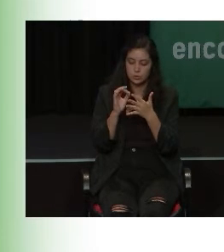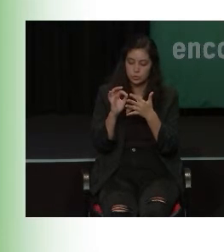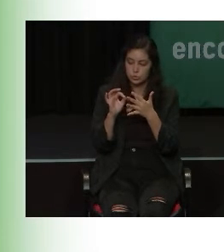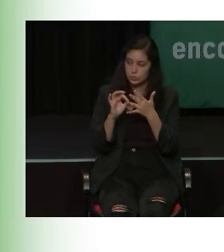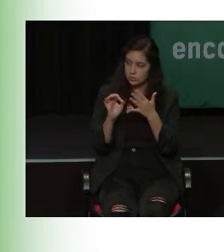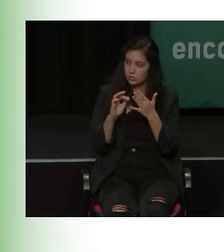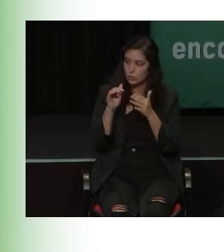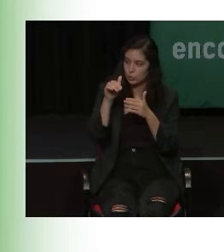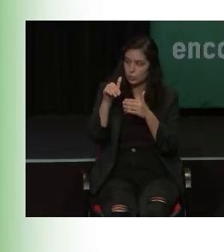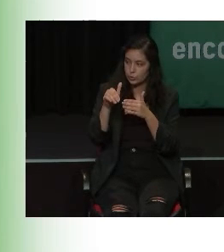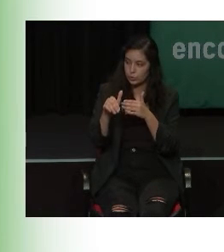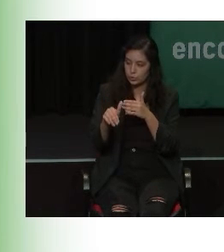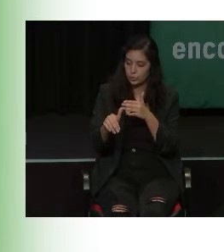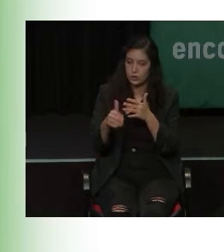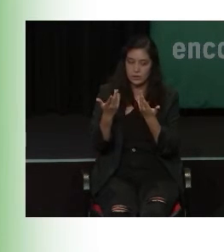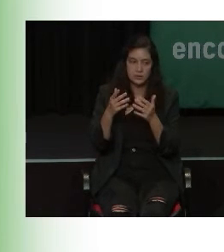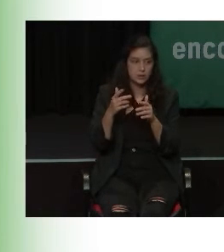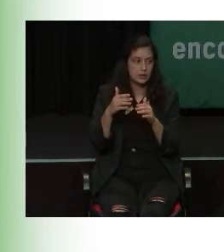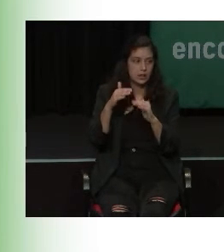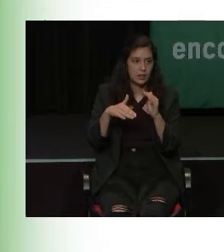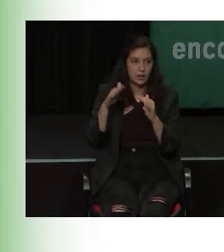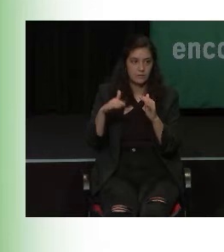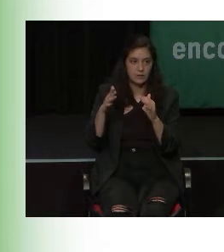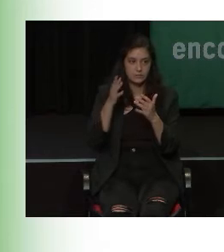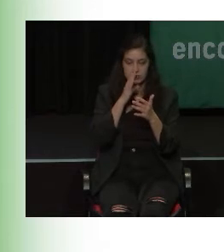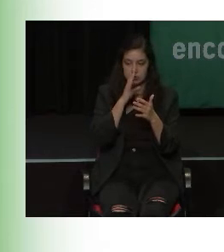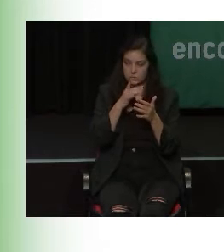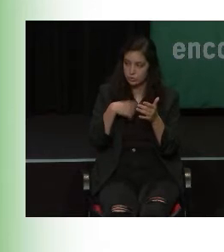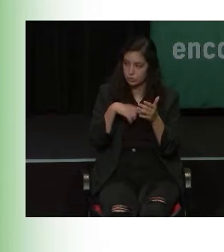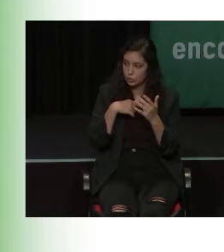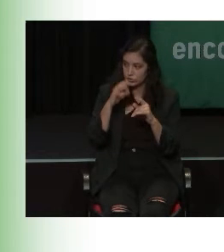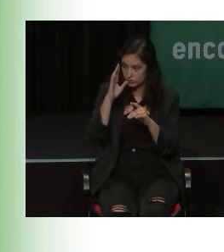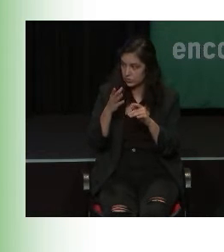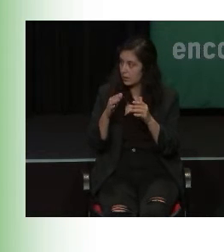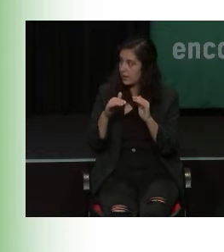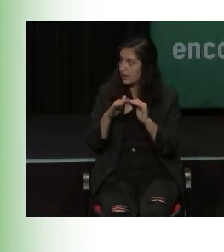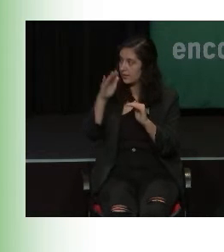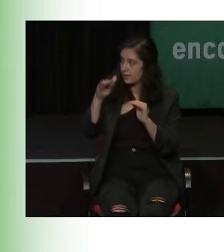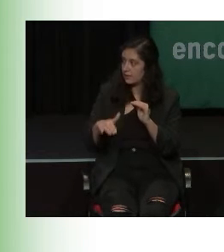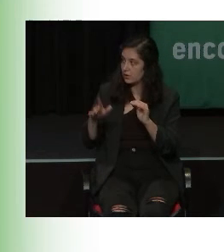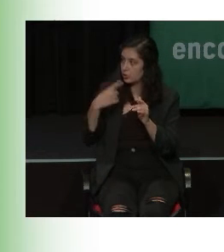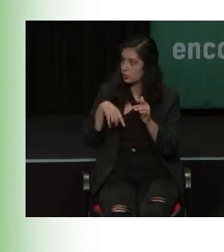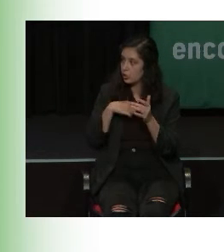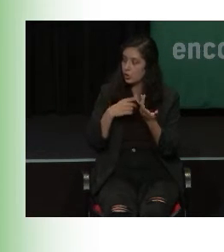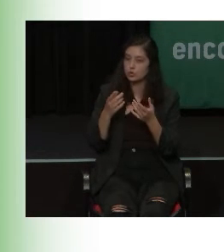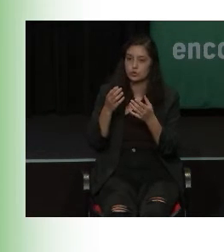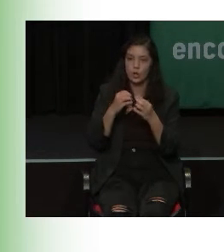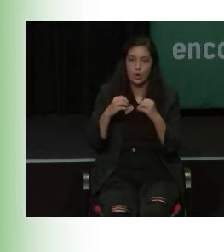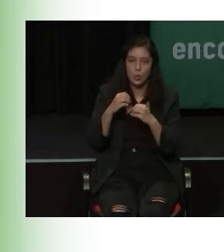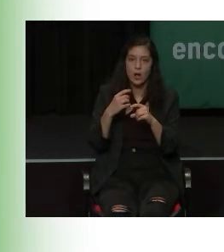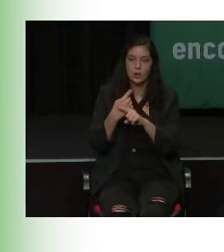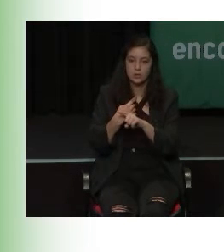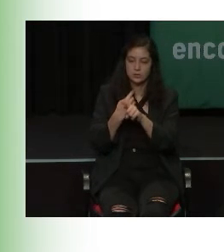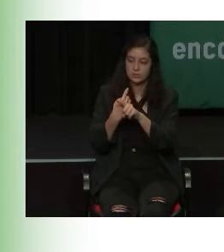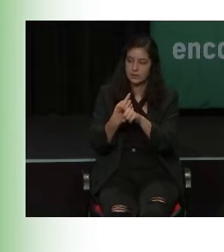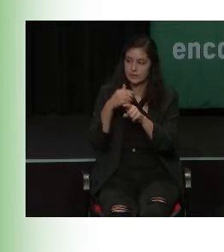regular decline in the antibody level. So as much as we have heterogeneity in the level of the response, we don't have much heterogeneity